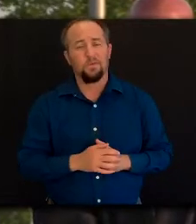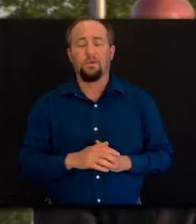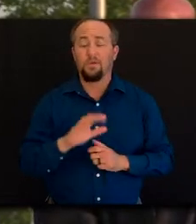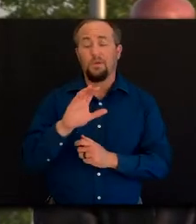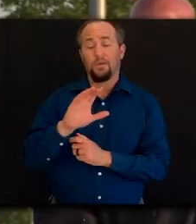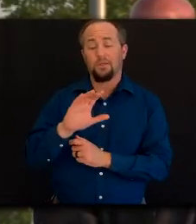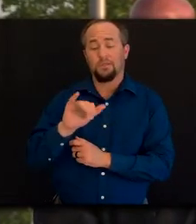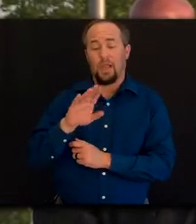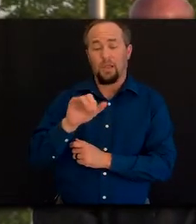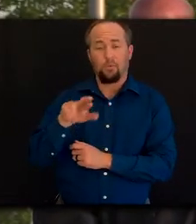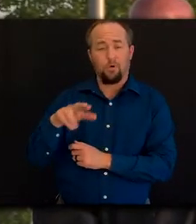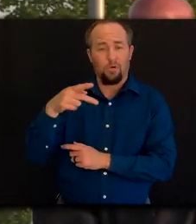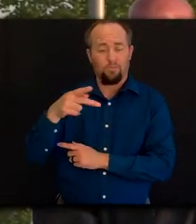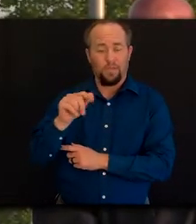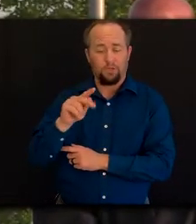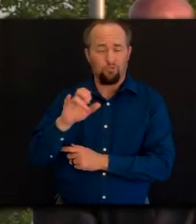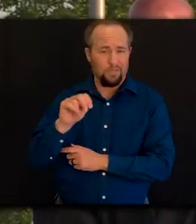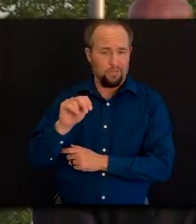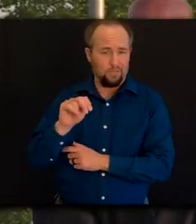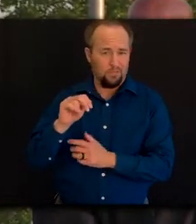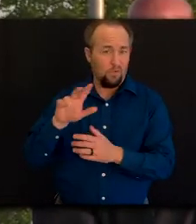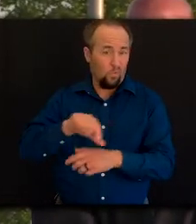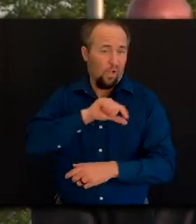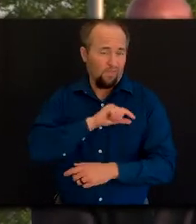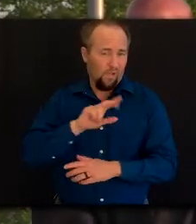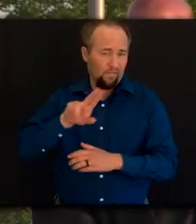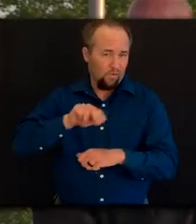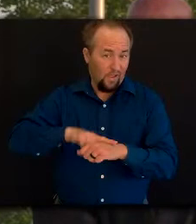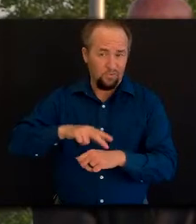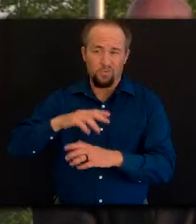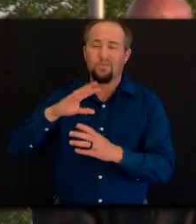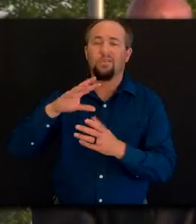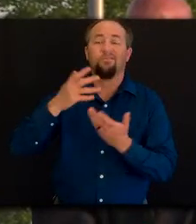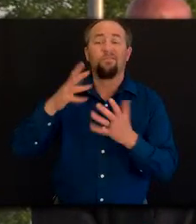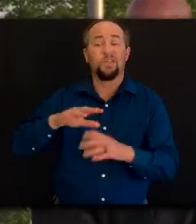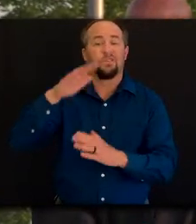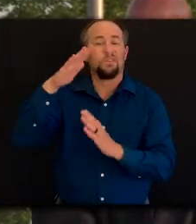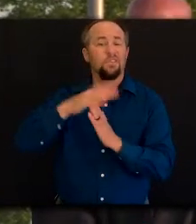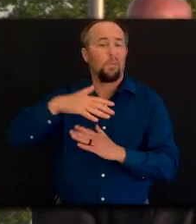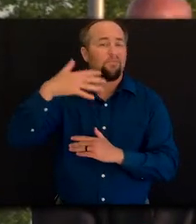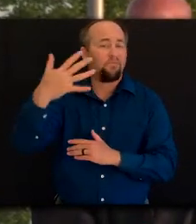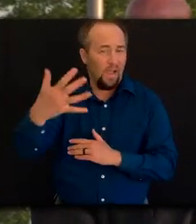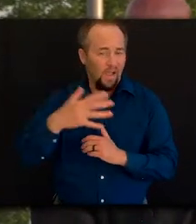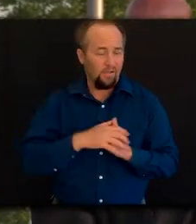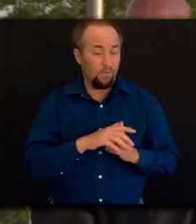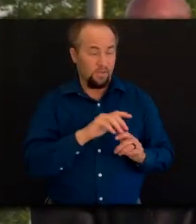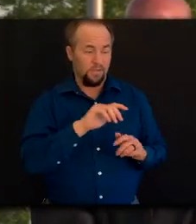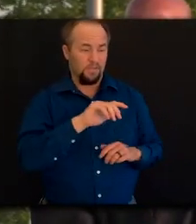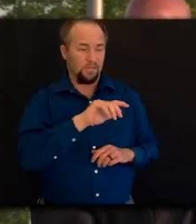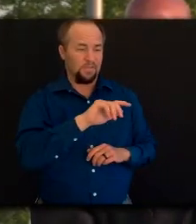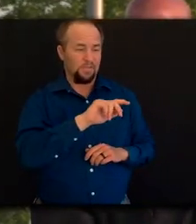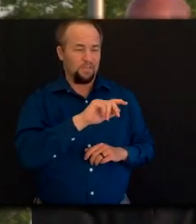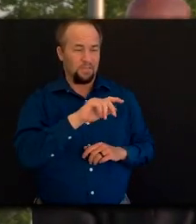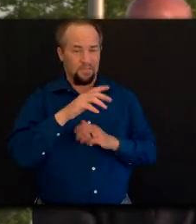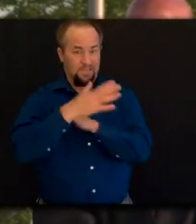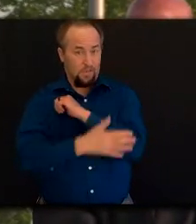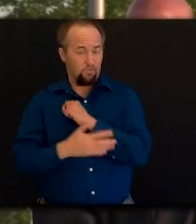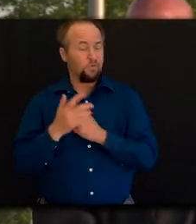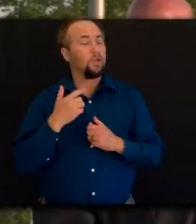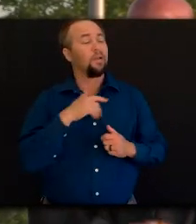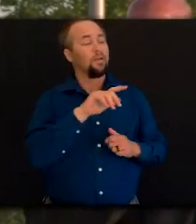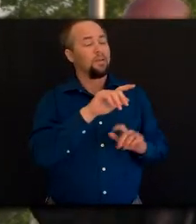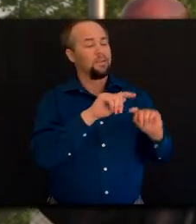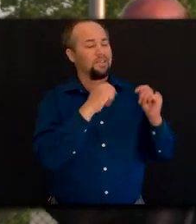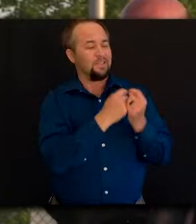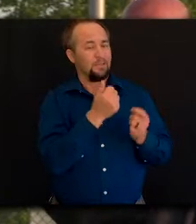team qualified for nationals and finished in the top five in the country. Team 1710 First Robotics again advanced to the division